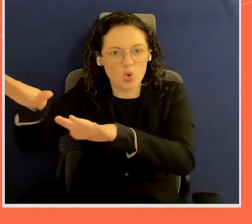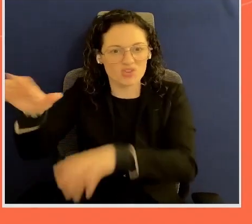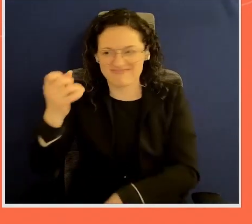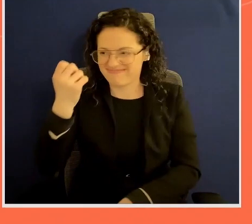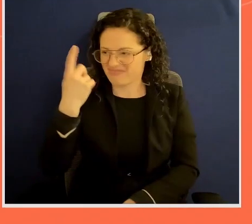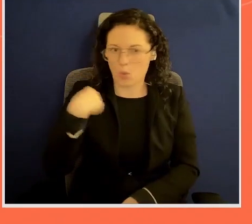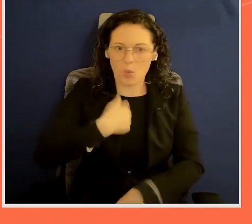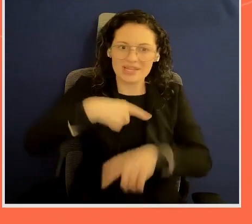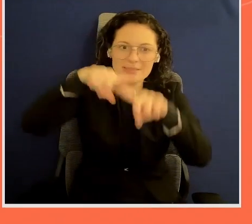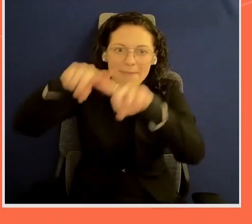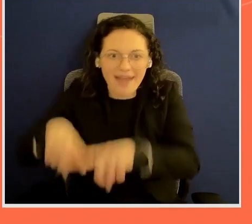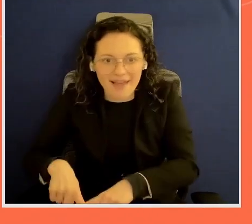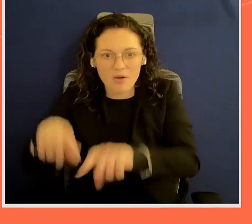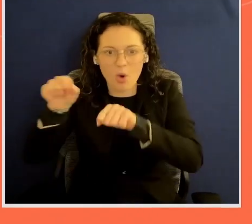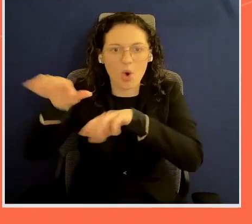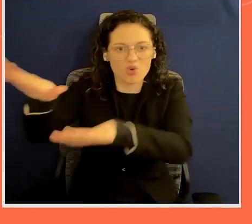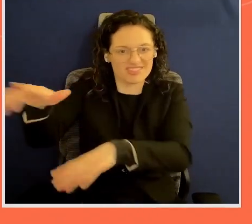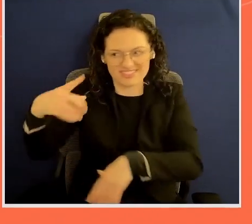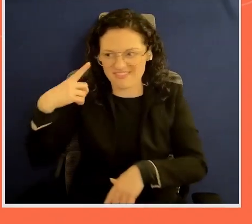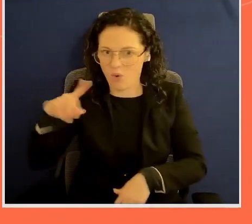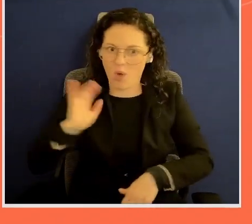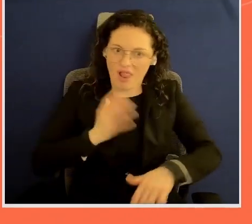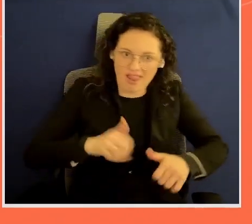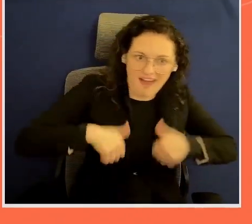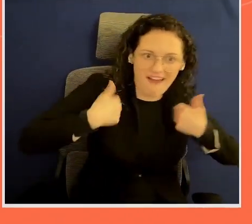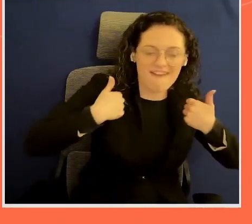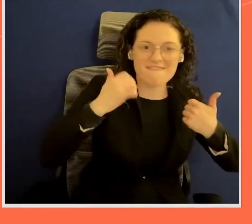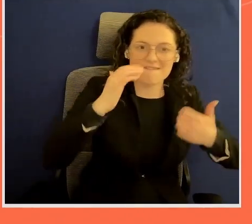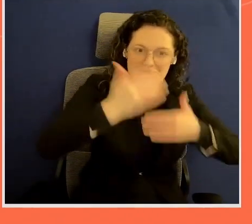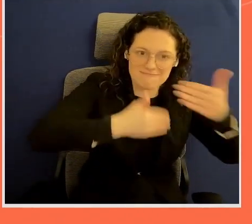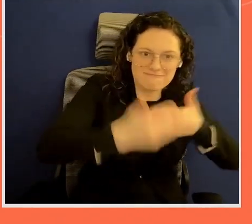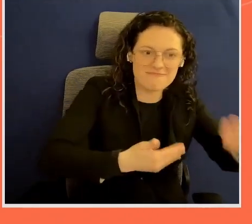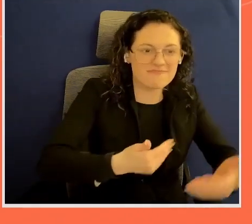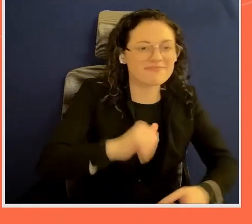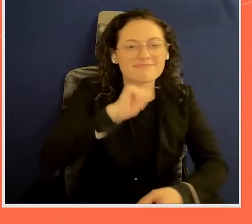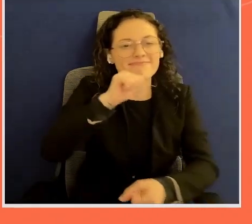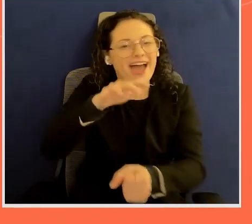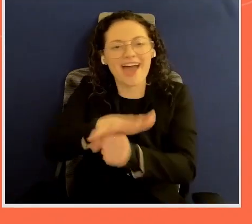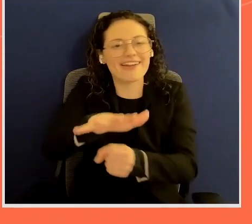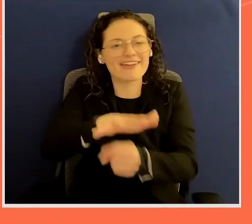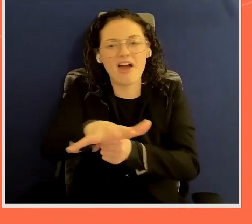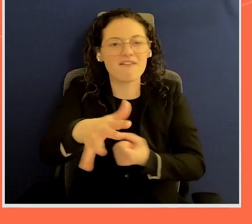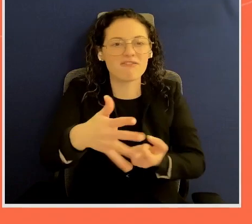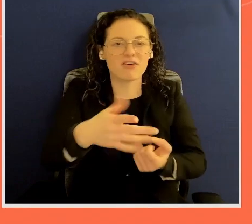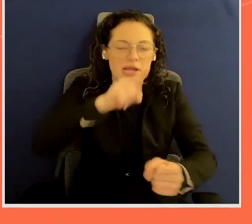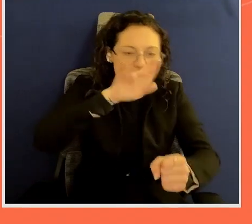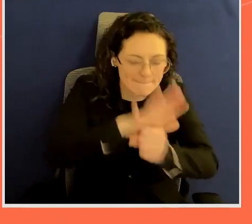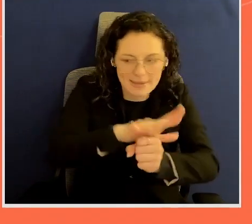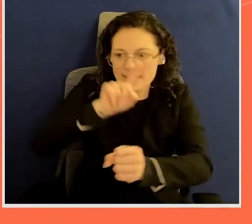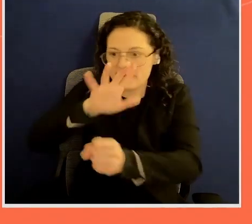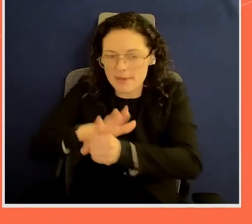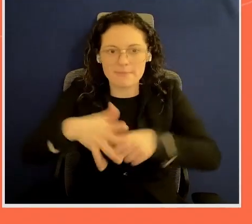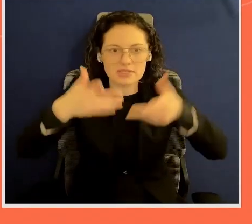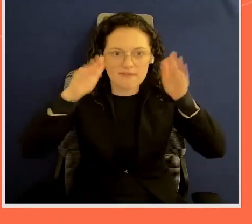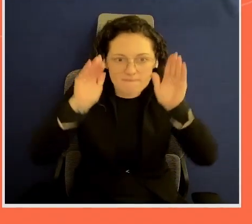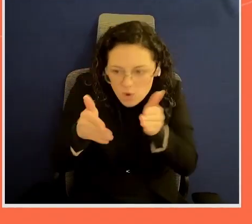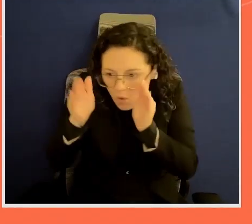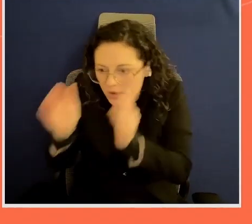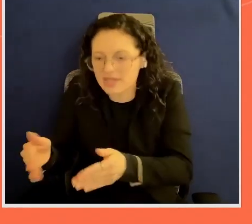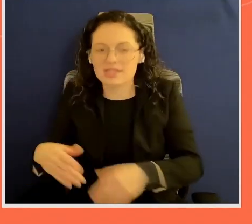PNMS have dealt a triple blow to Palau. As a result, our government has had to reduce essential